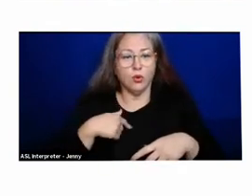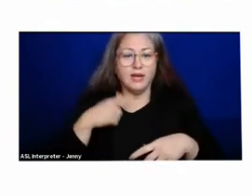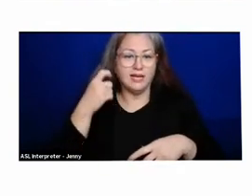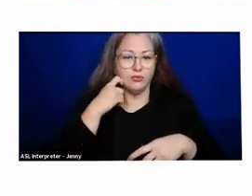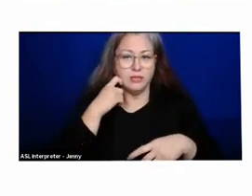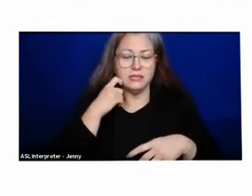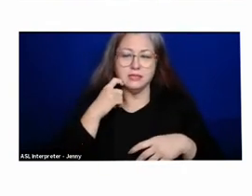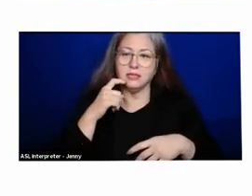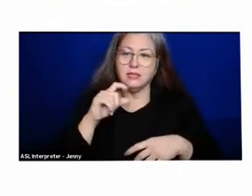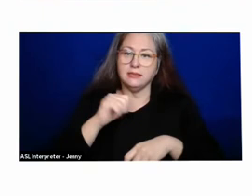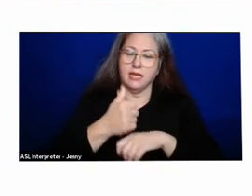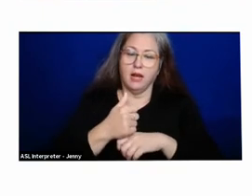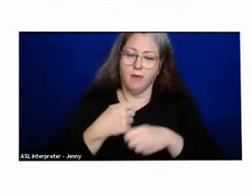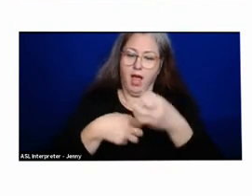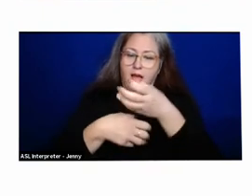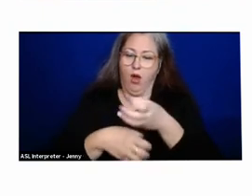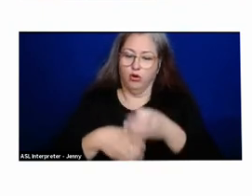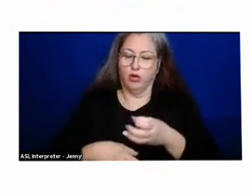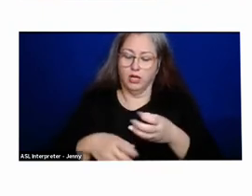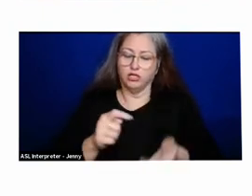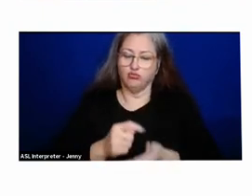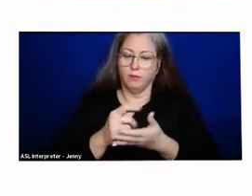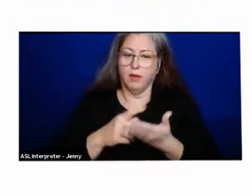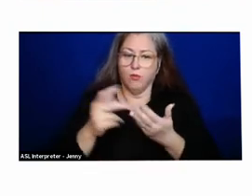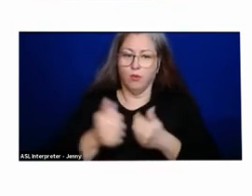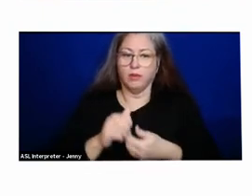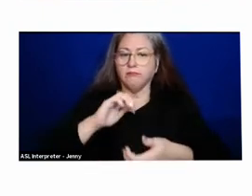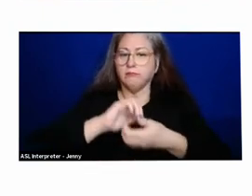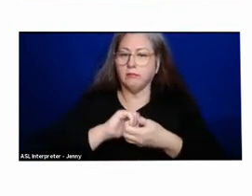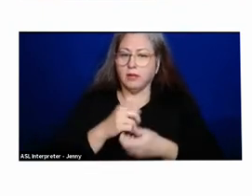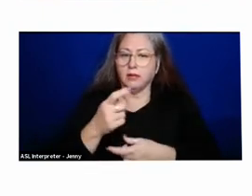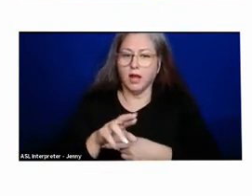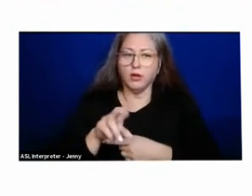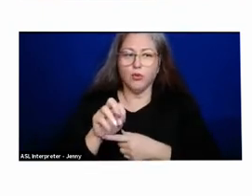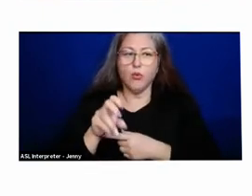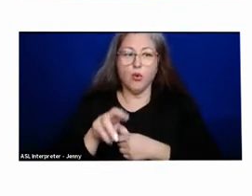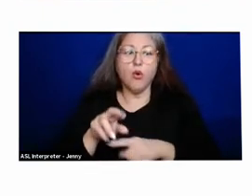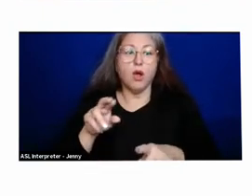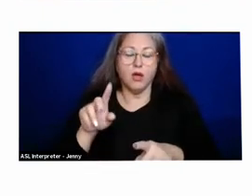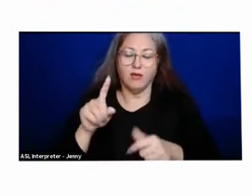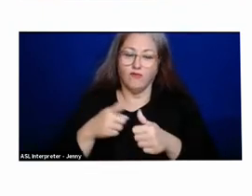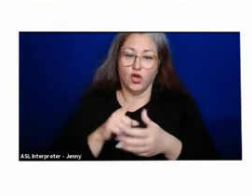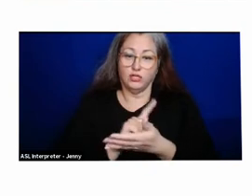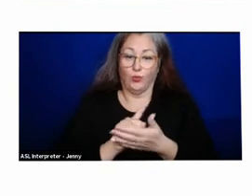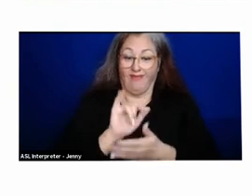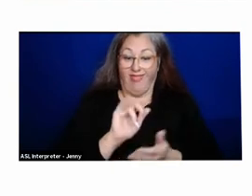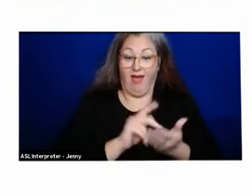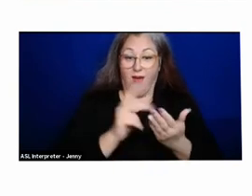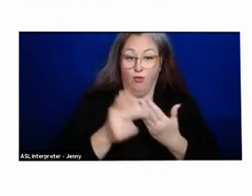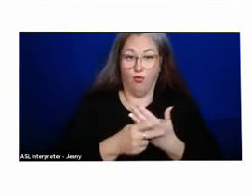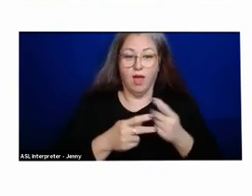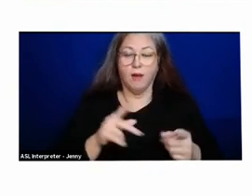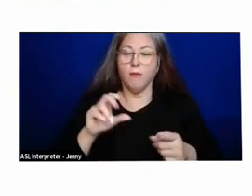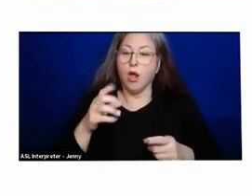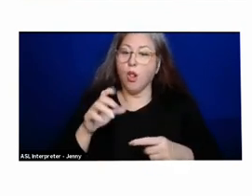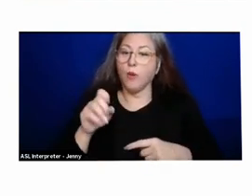launched a chiropractic research and treatment program with our partner, Dr. Dordor. In the first official week of this program, Chloe told me that